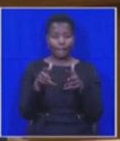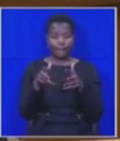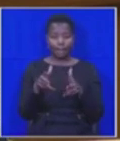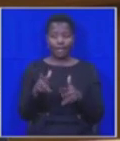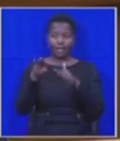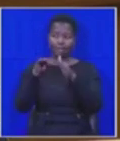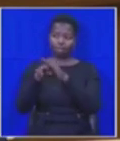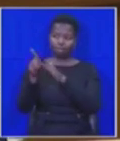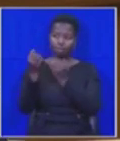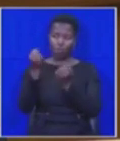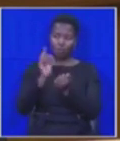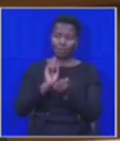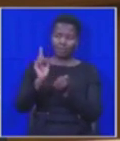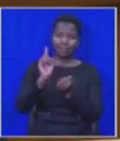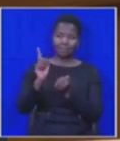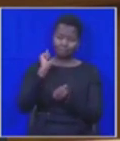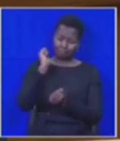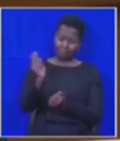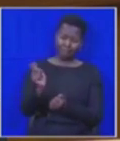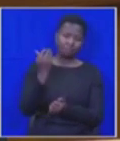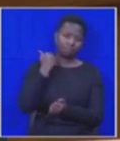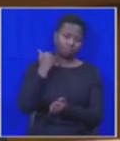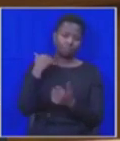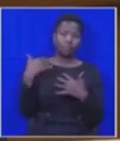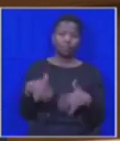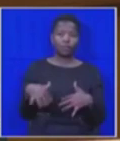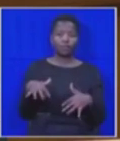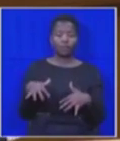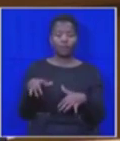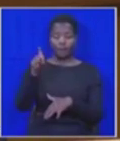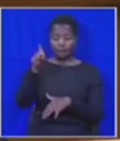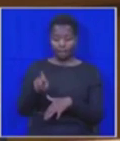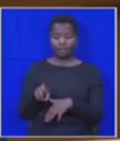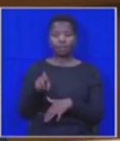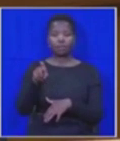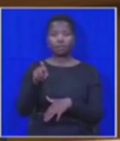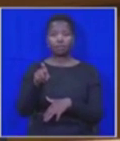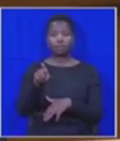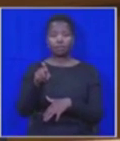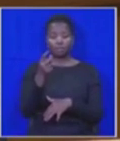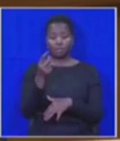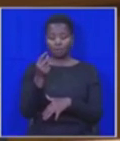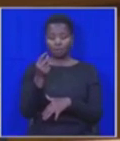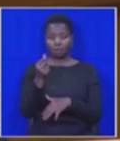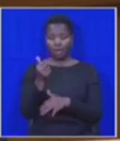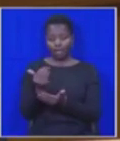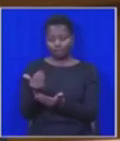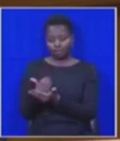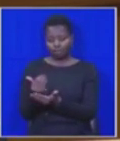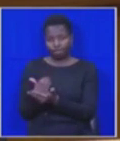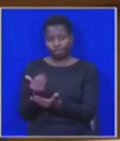litigation is expensive, they should pool resources so that they can